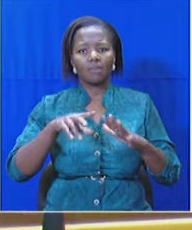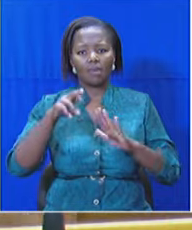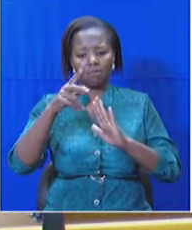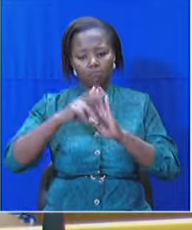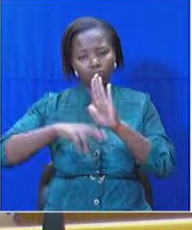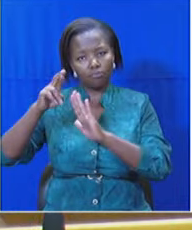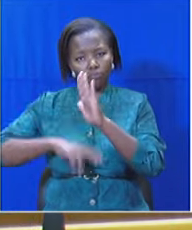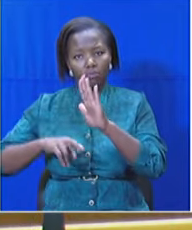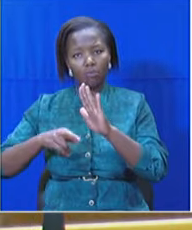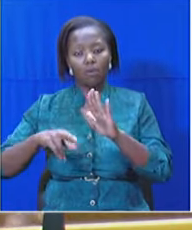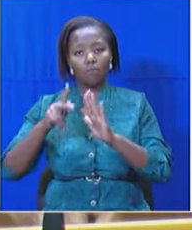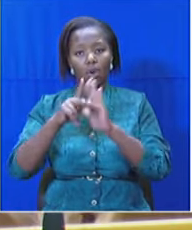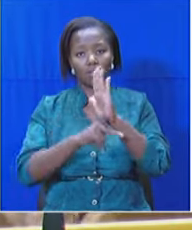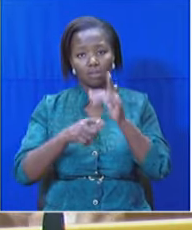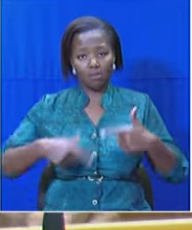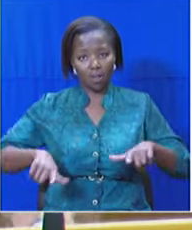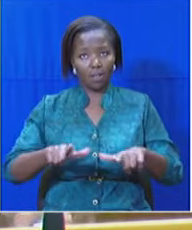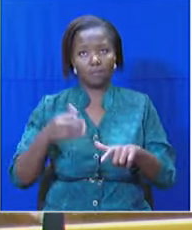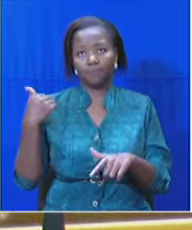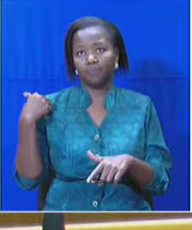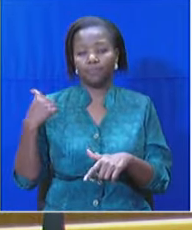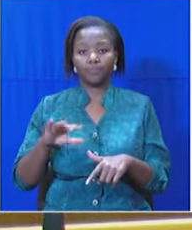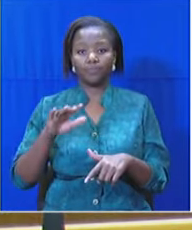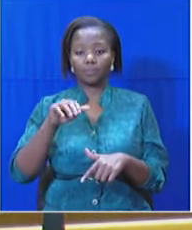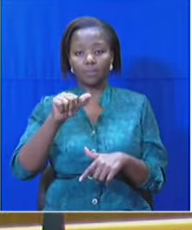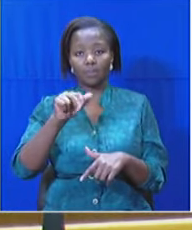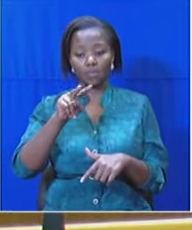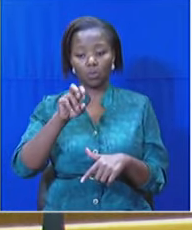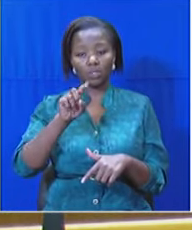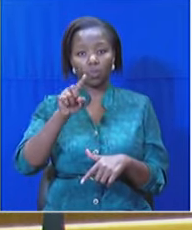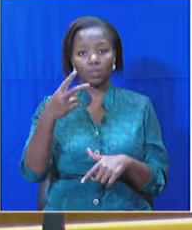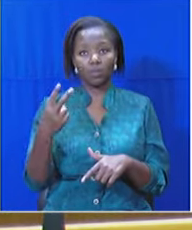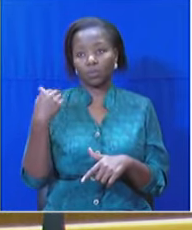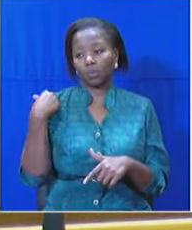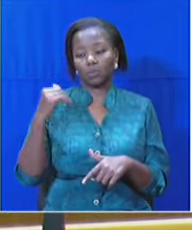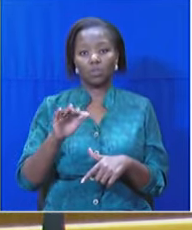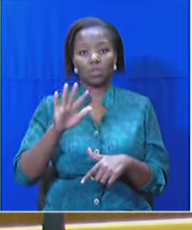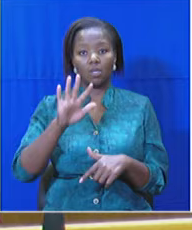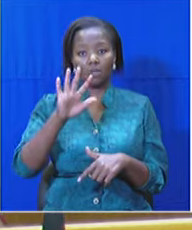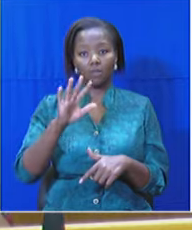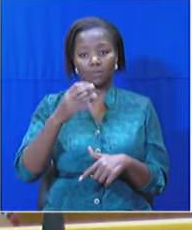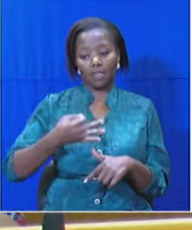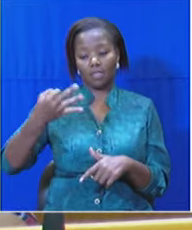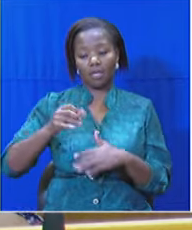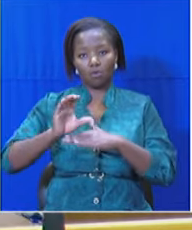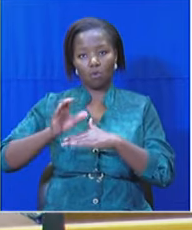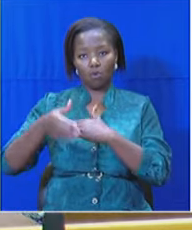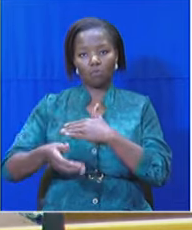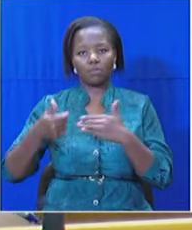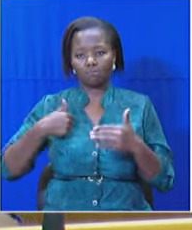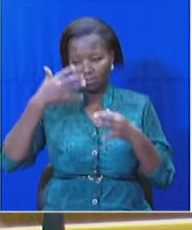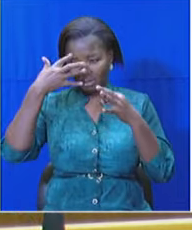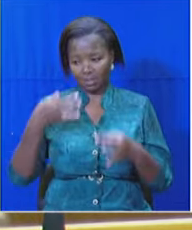In 2012, the ANC 53rd Mangaung Conference took a resolution that there was a need to reopen the lodging